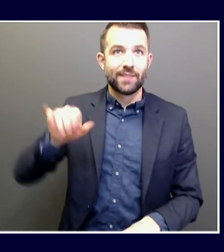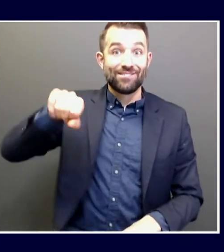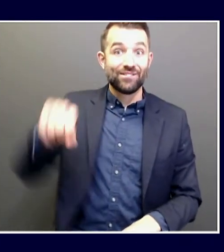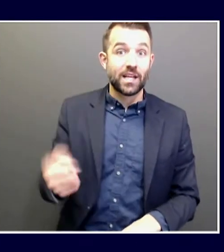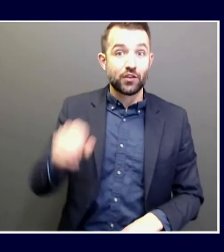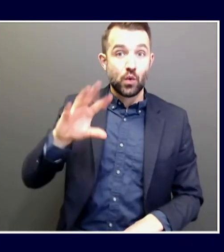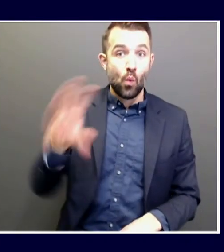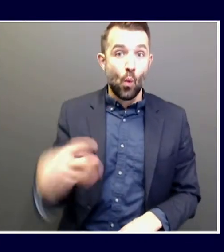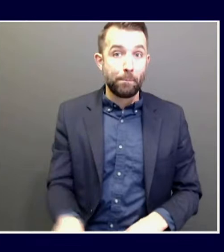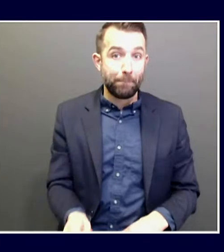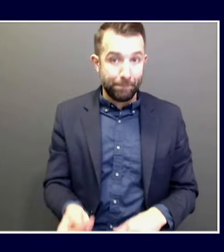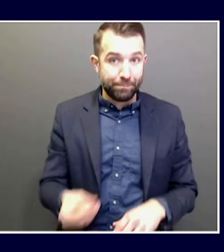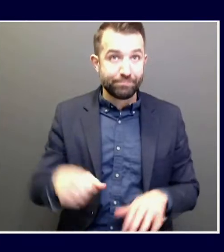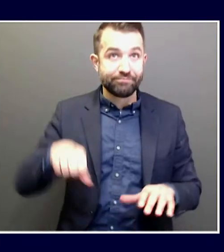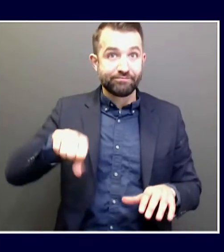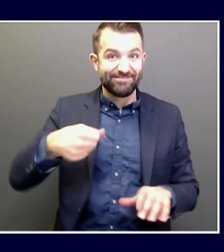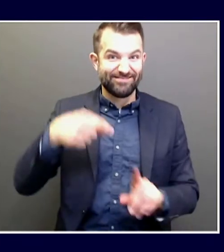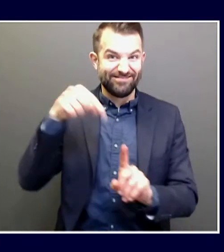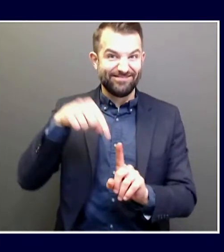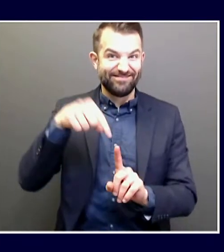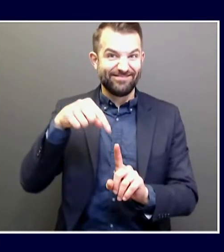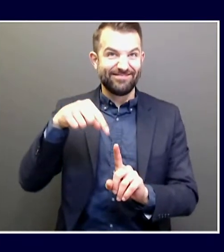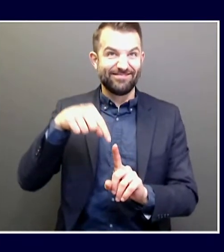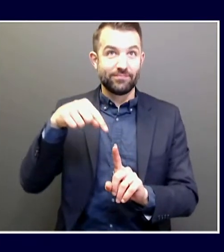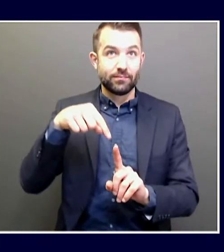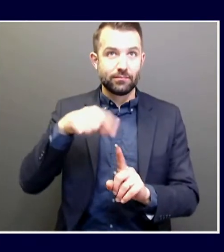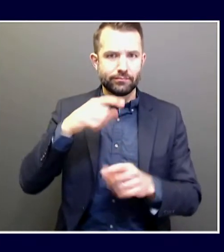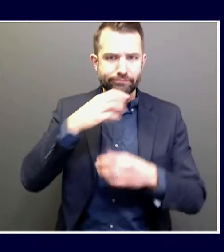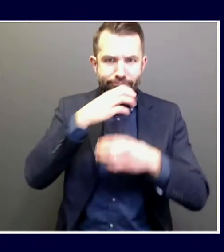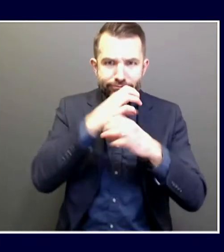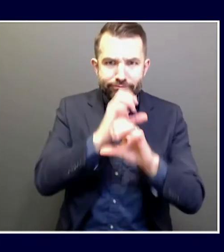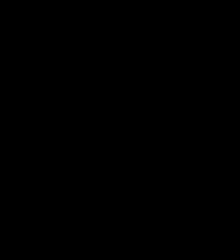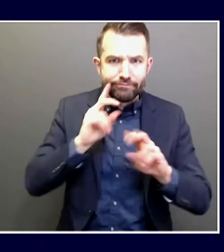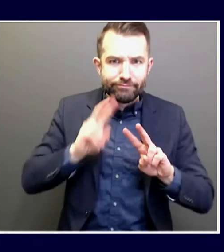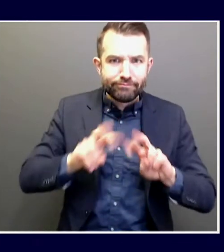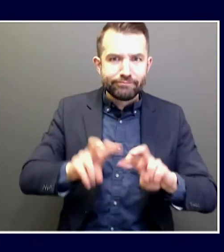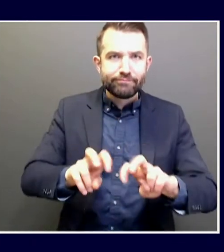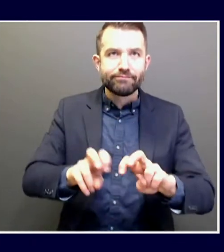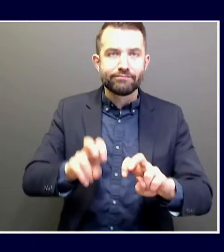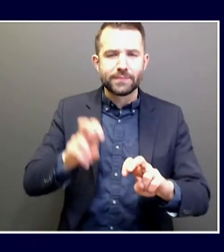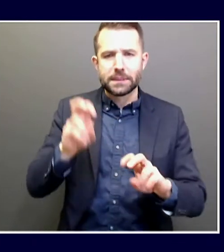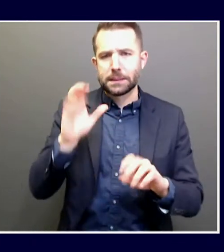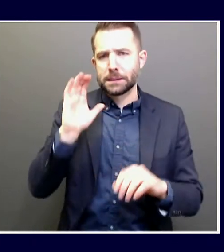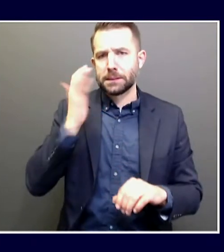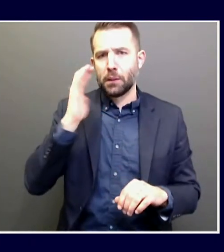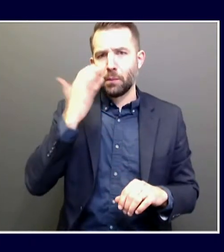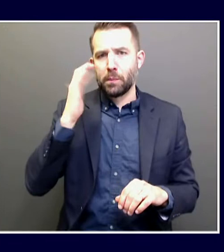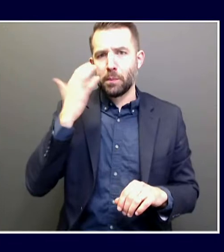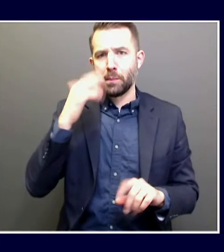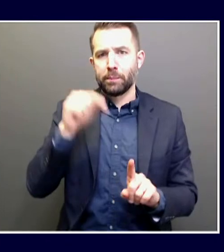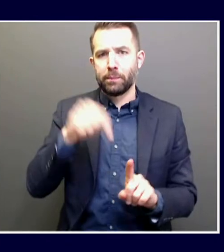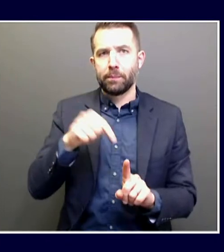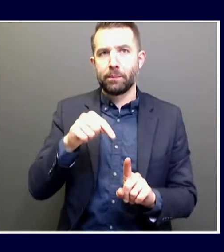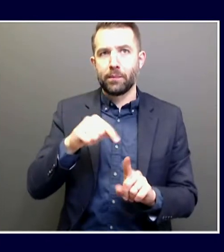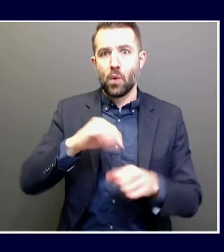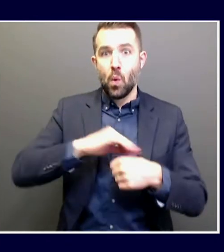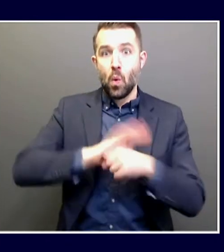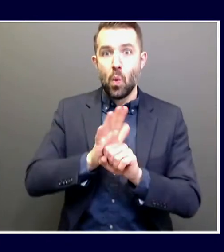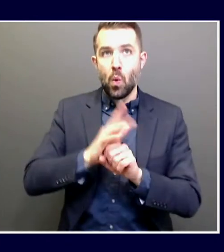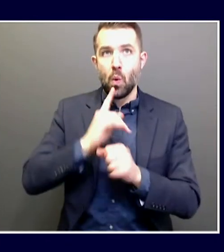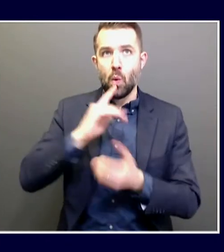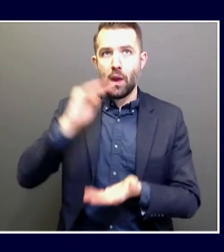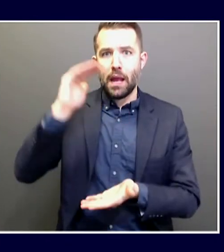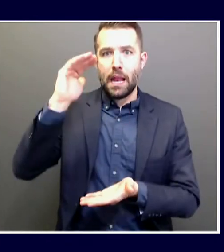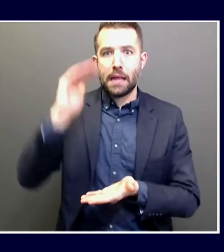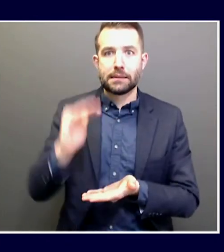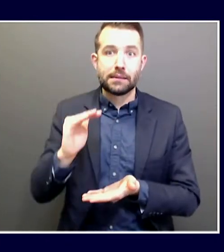COVID cases, maybe suggesting the icicle phenomenon that you mentioned last week, and